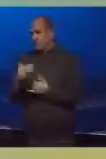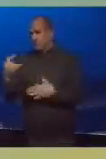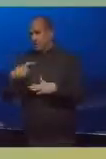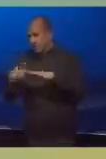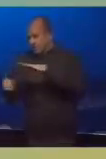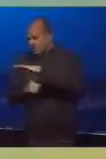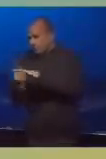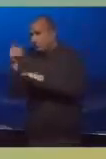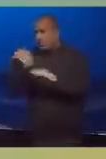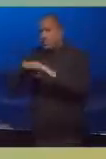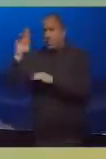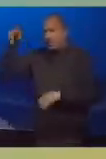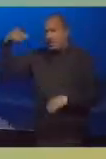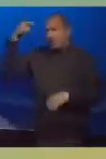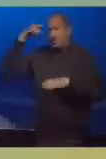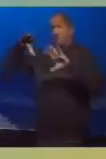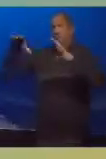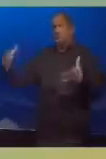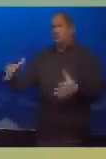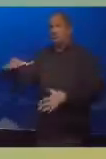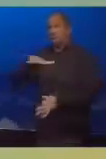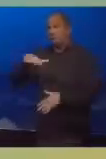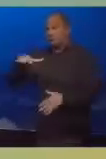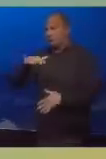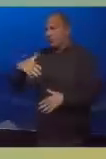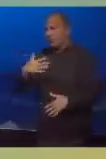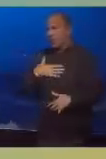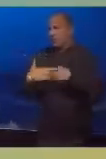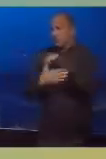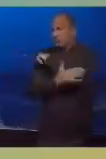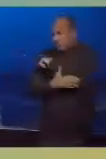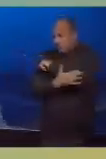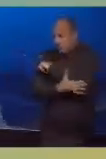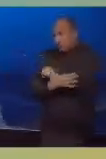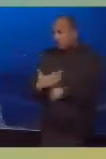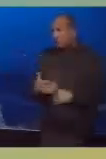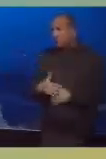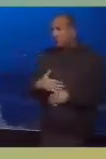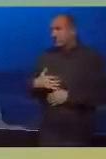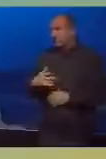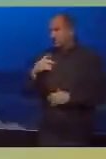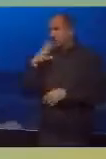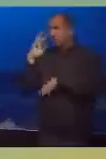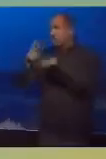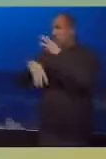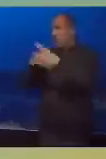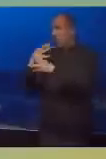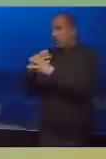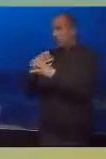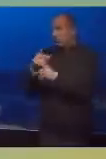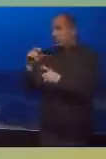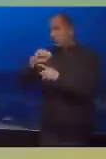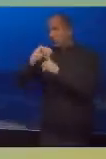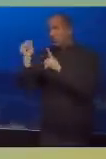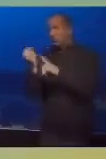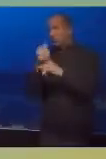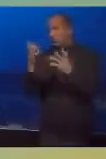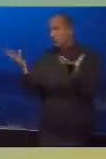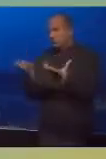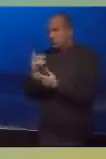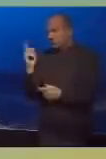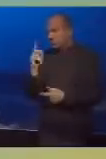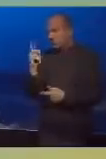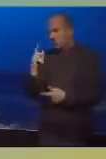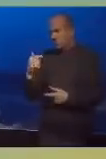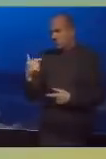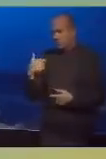Venturing into the political landscape of my country in a world and a situation where I